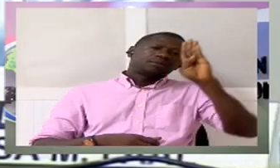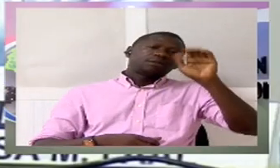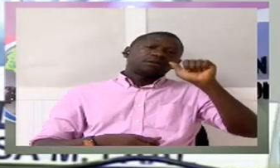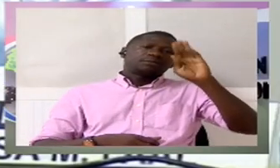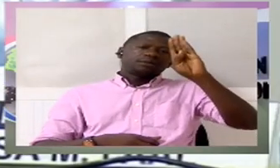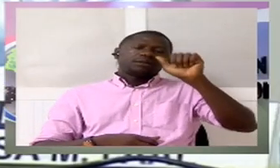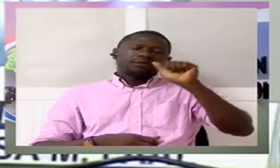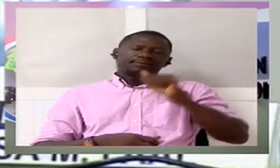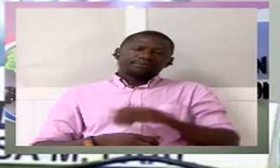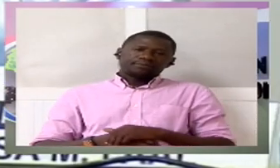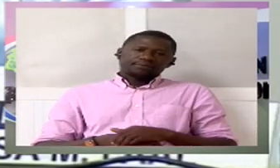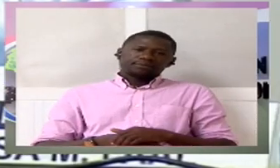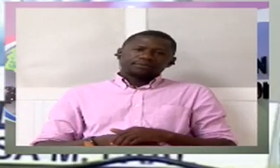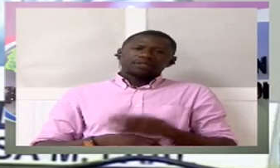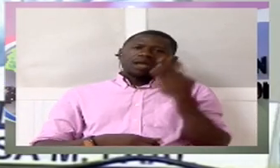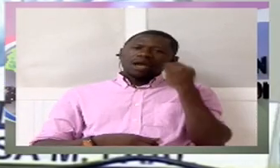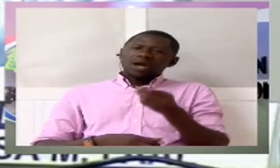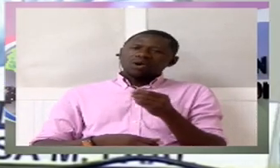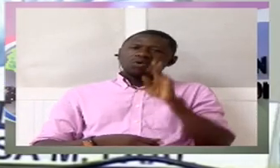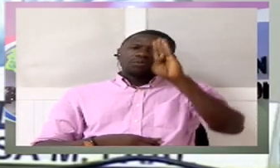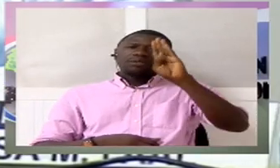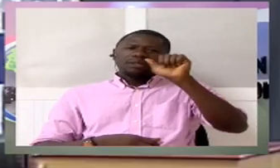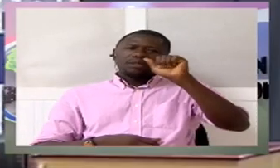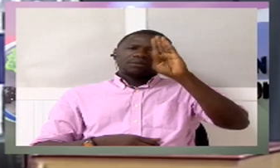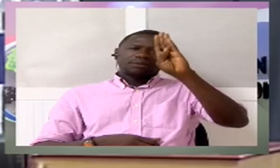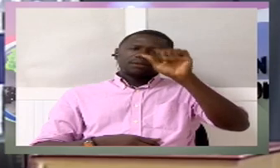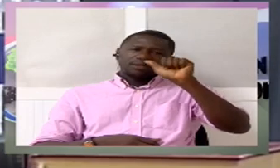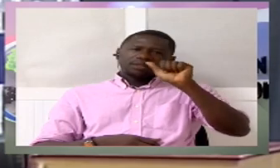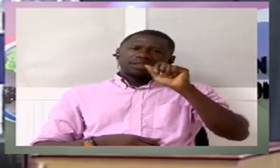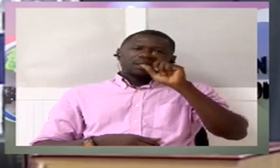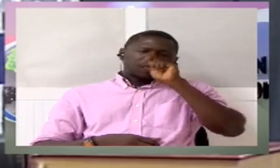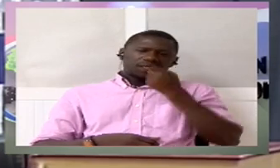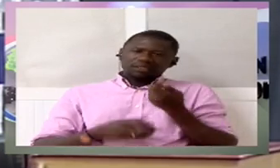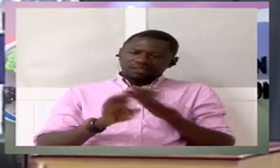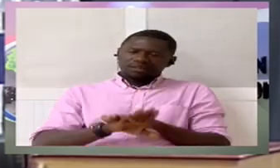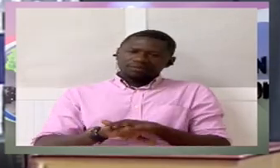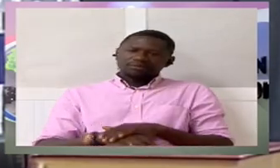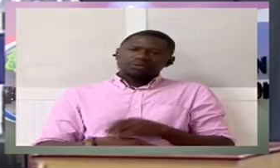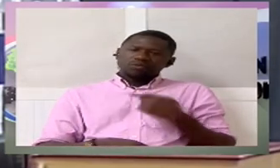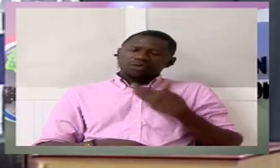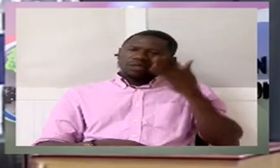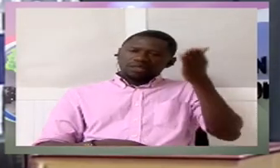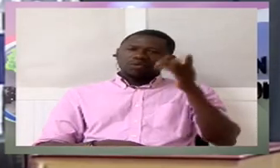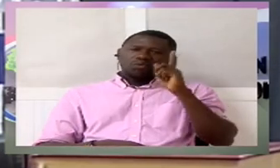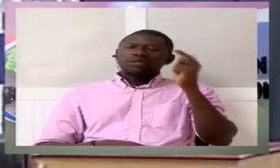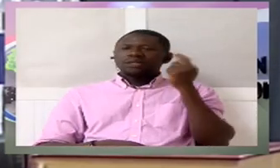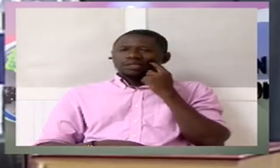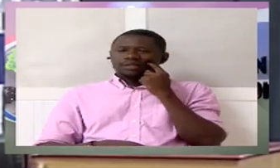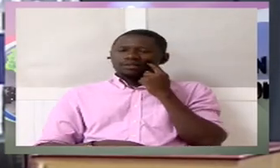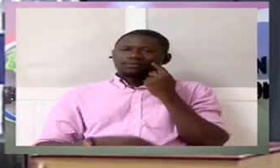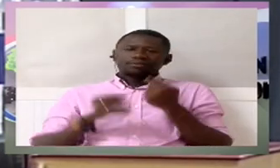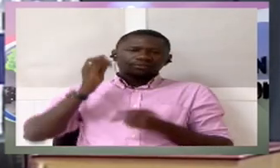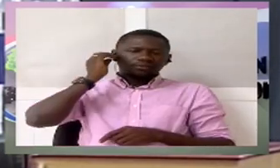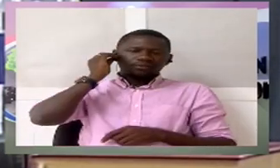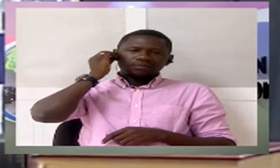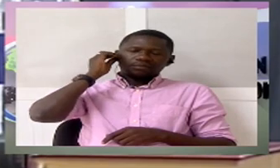How did Baba die? Baba fata nyadi. Beje le suo kono lunkiling. We were there at home one day. A